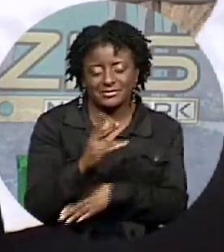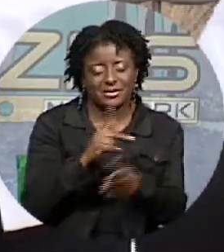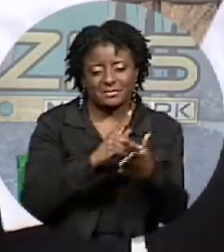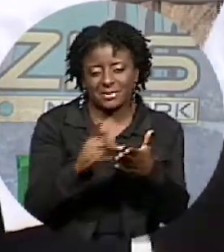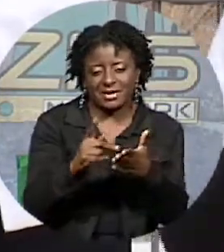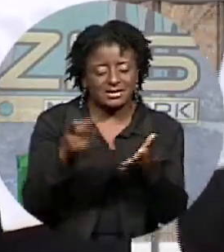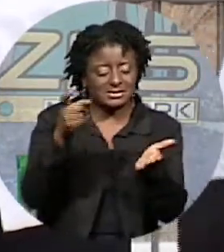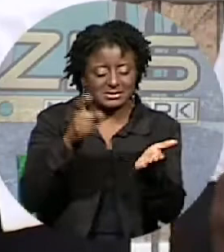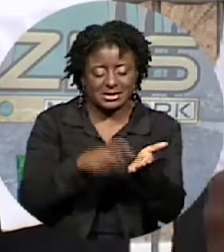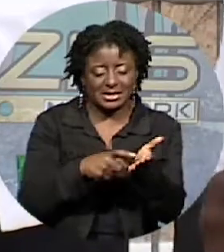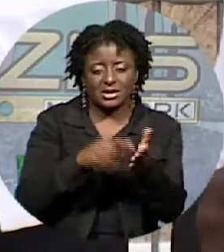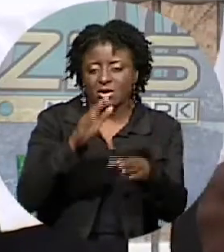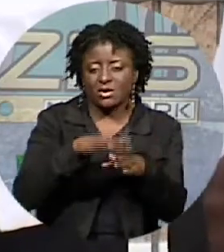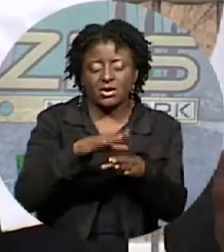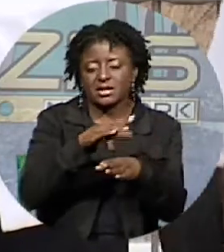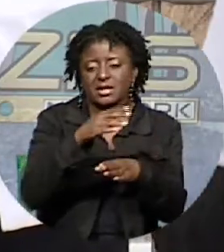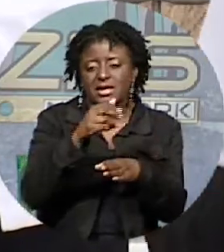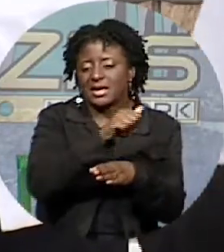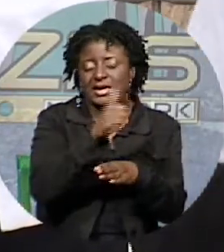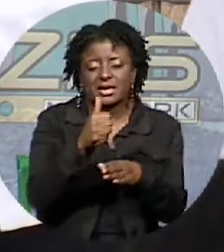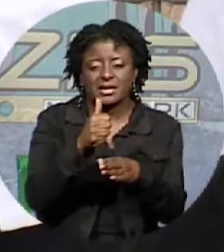principal on any debt.